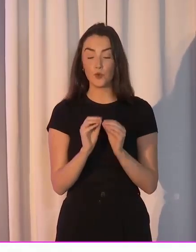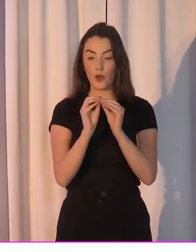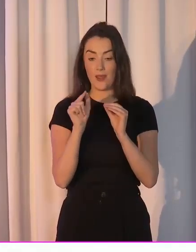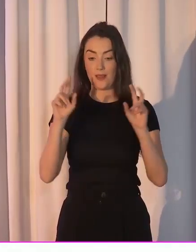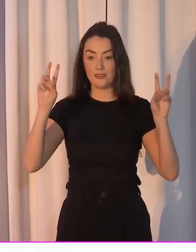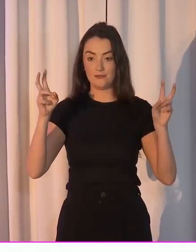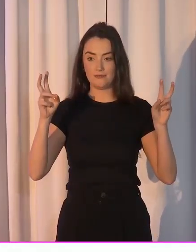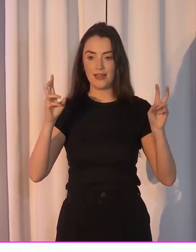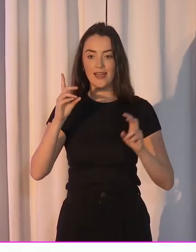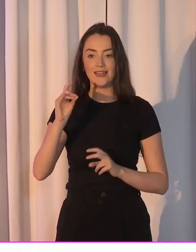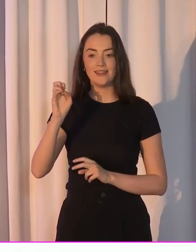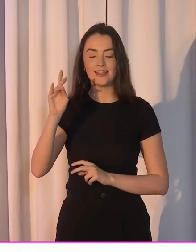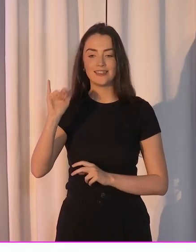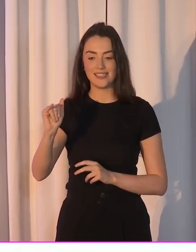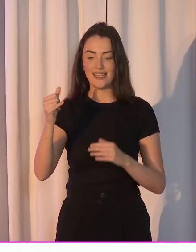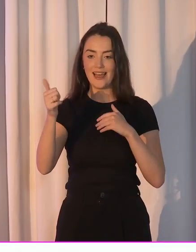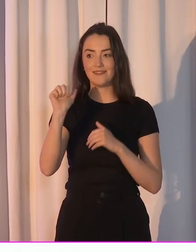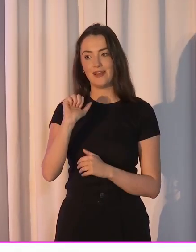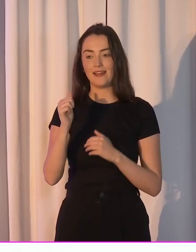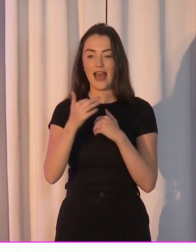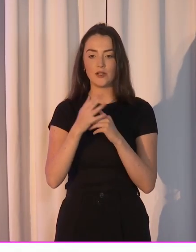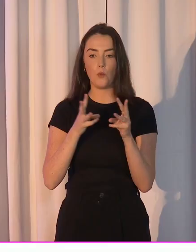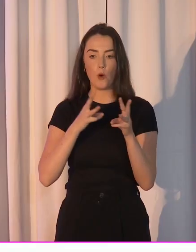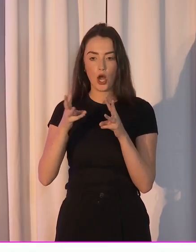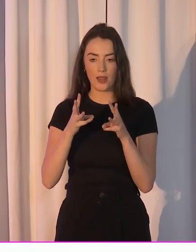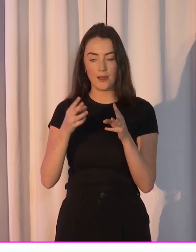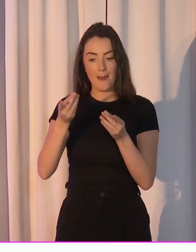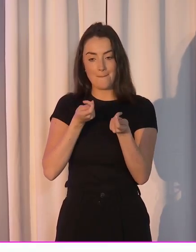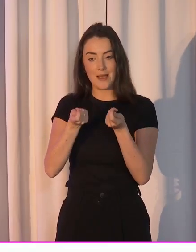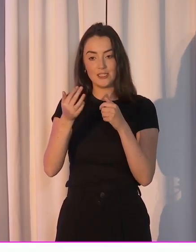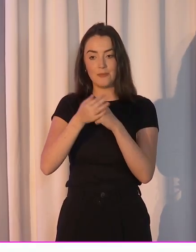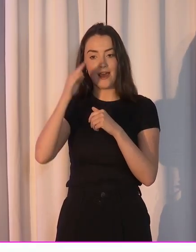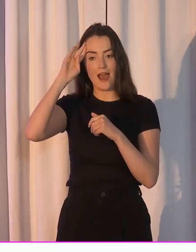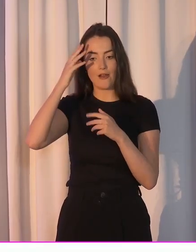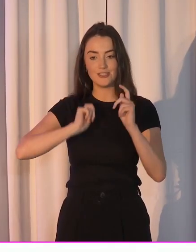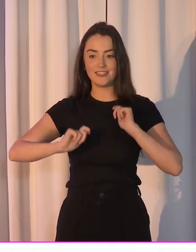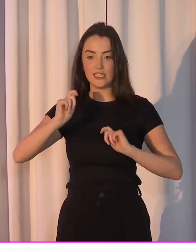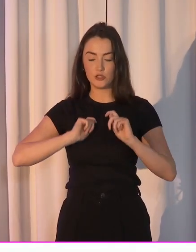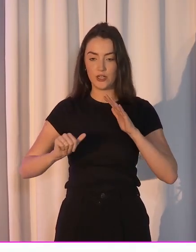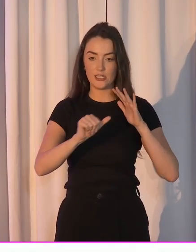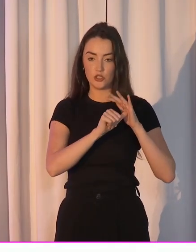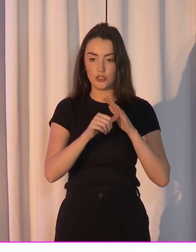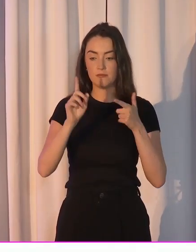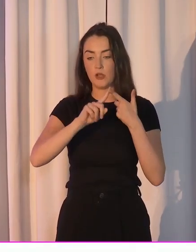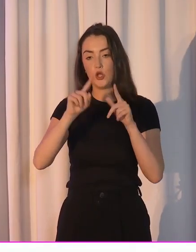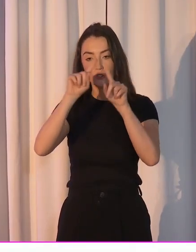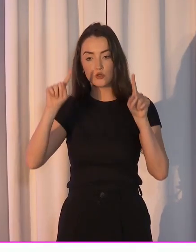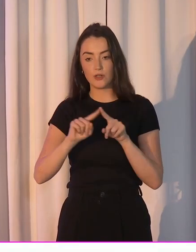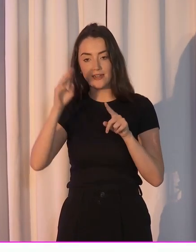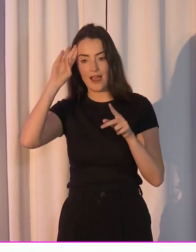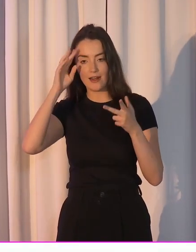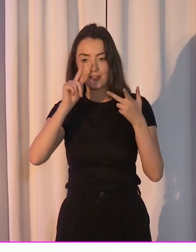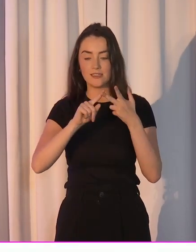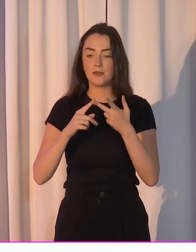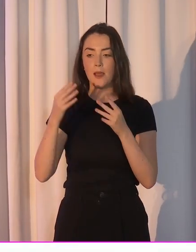is a Dignity at Work programme. It's managed by Irish Theatre Institute in partnership with the Arts Council, Screen Ireland, Minding